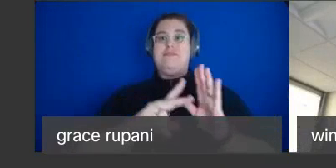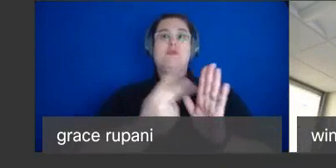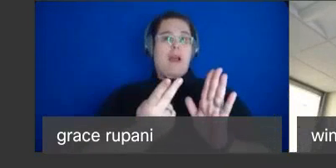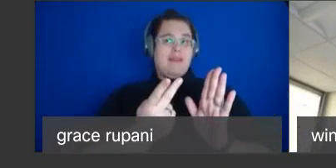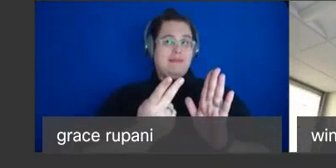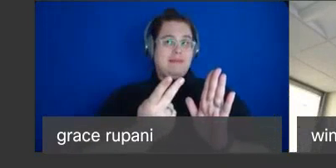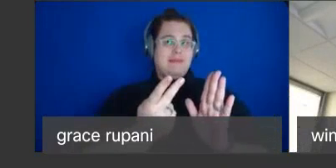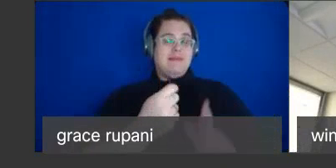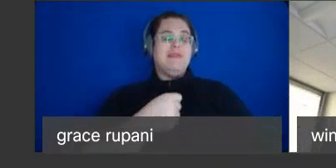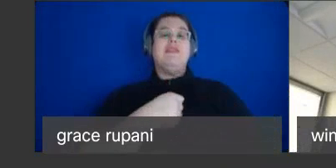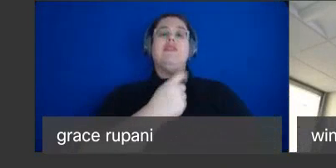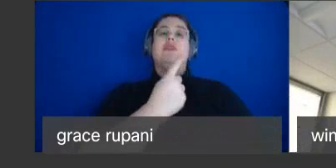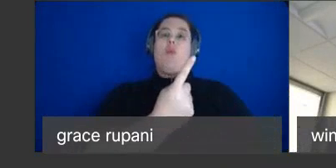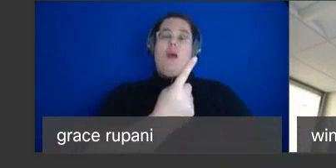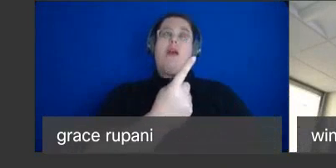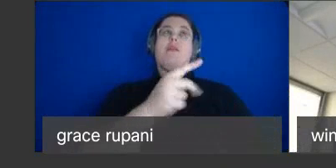was in May.